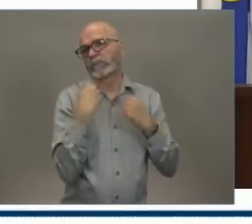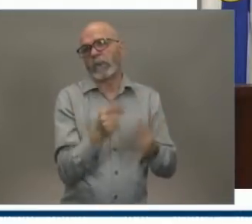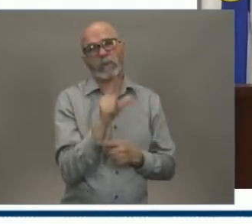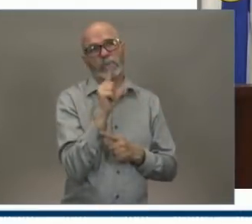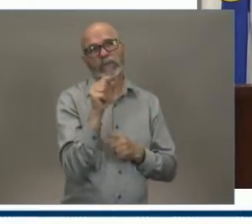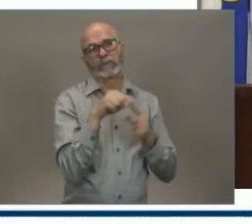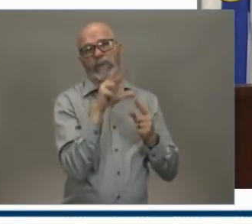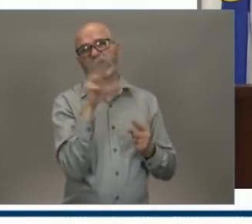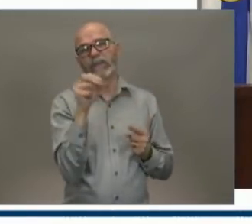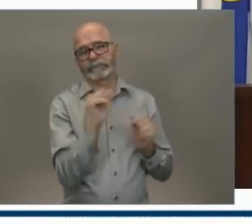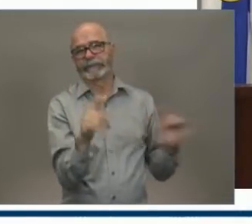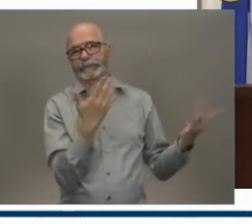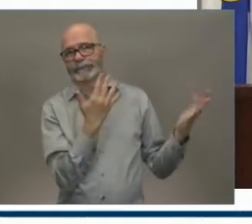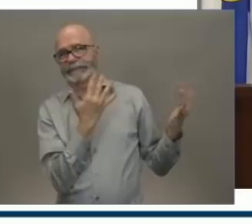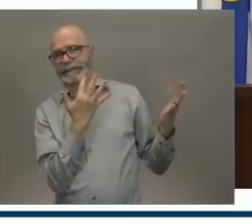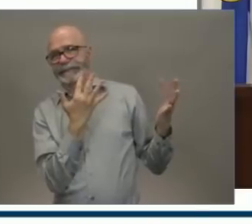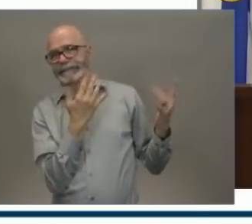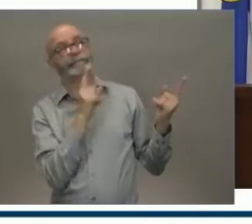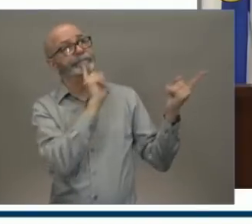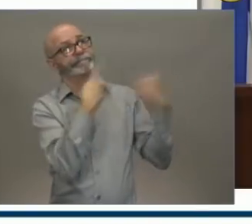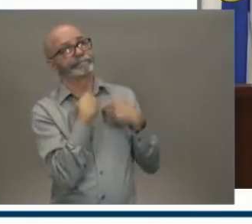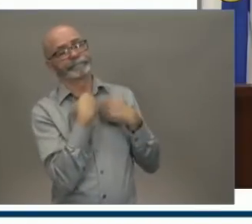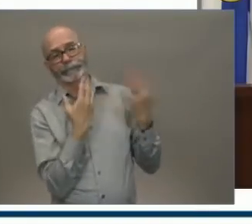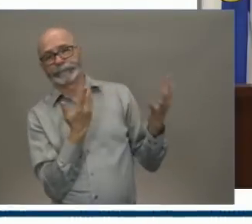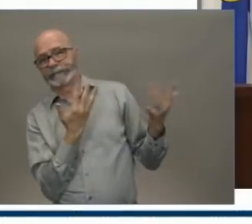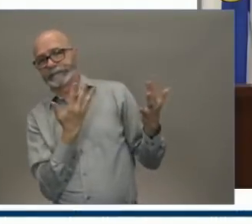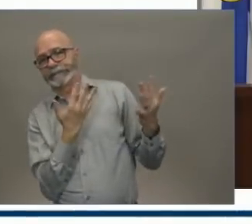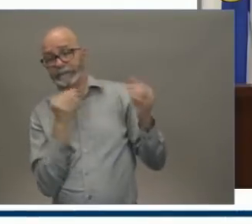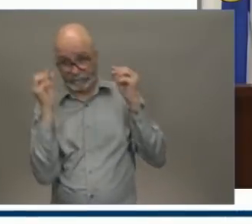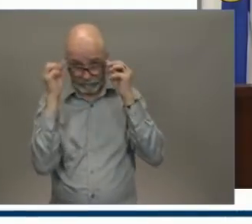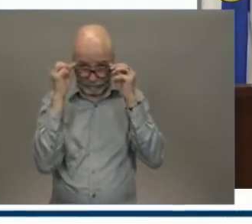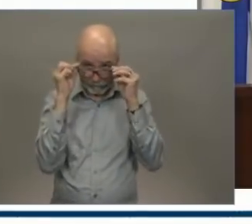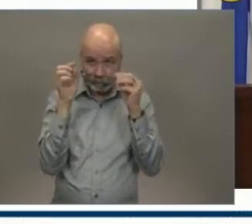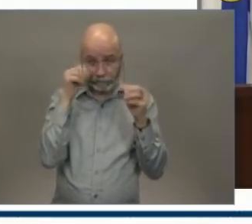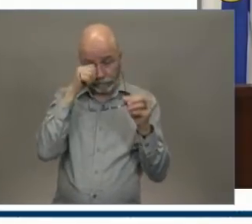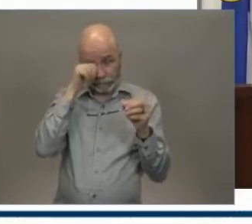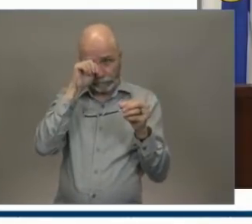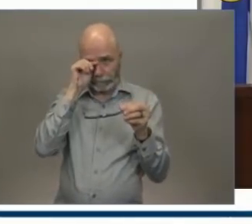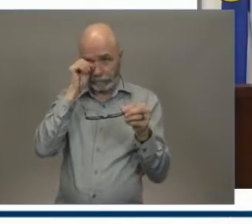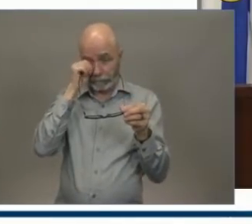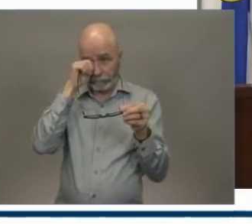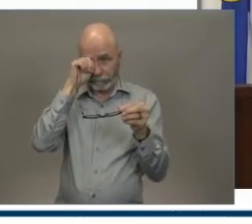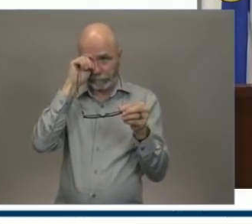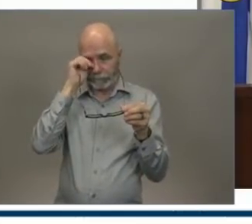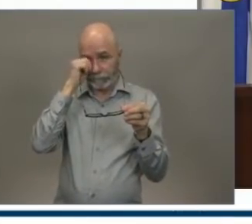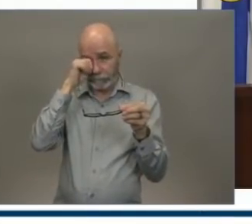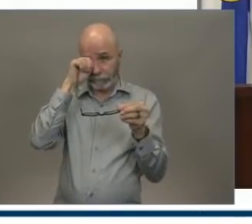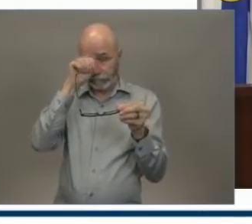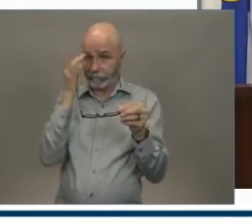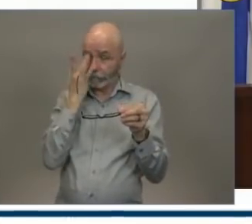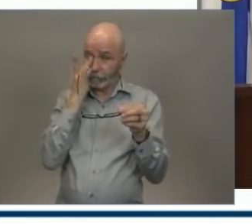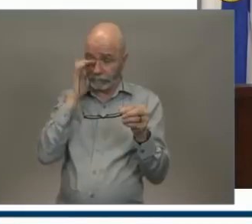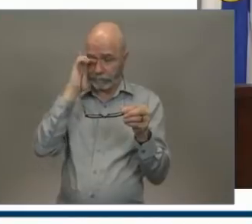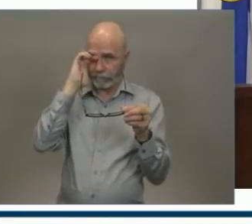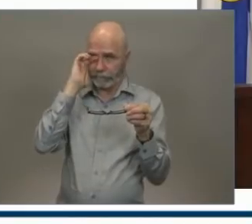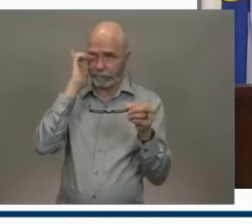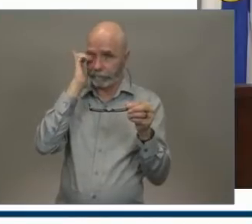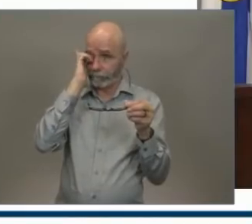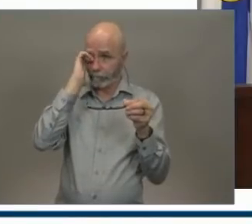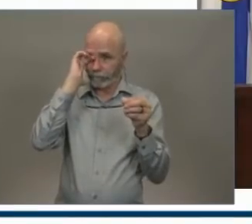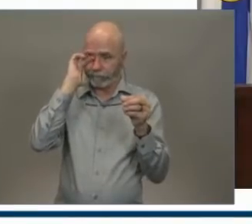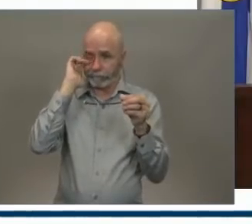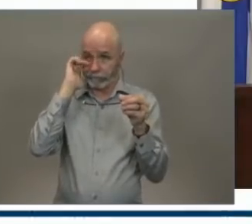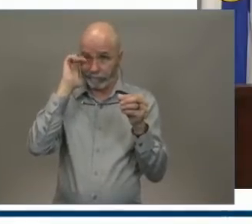your follow-up. And you had mentioned that you had put out a call for volunteers for the community clinics that